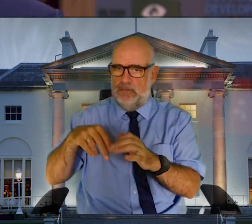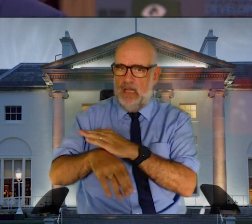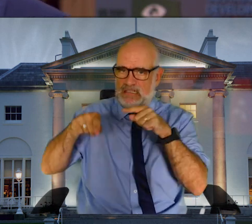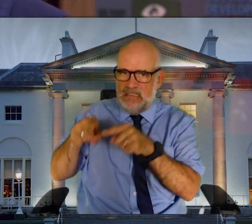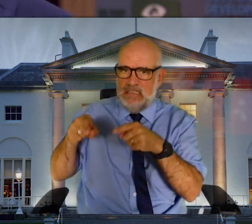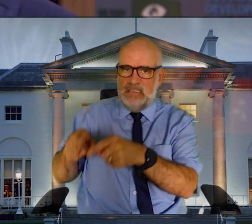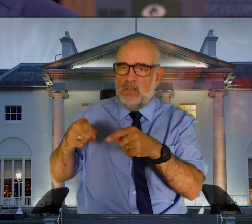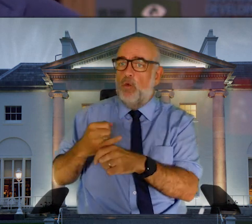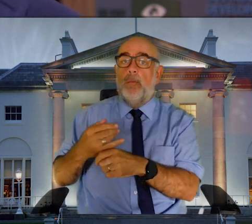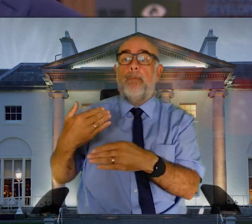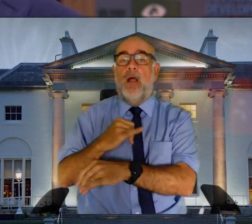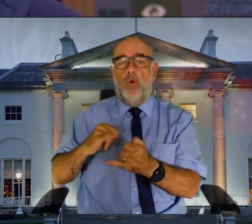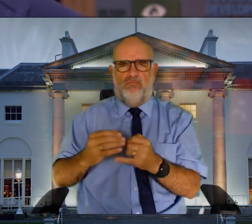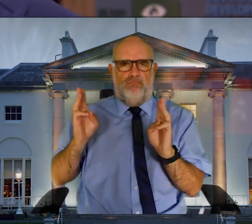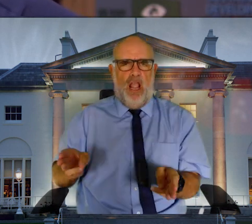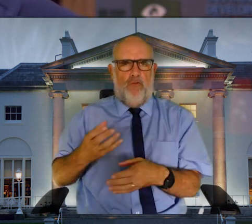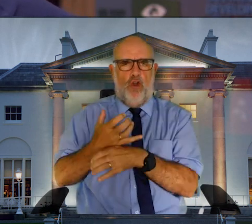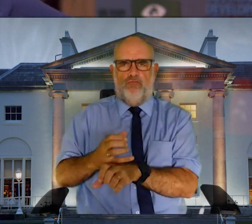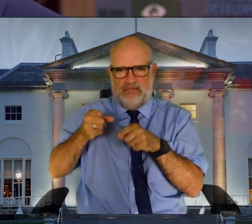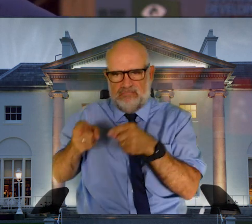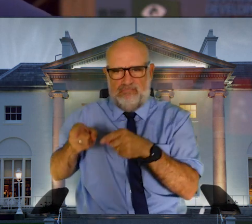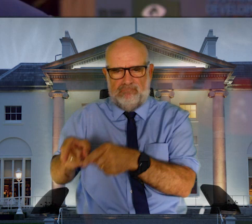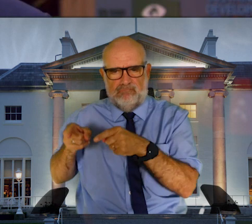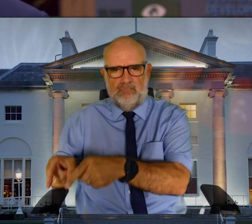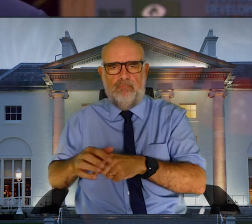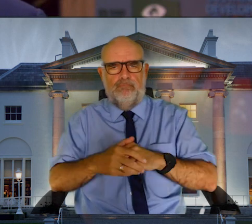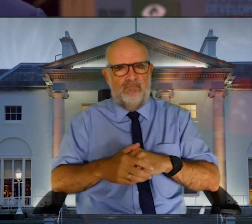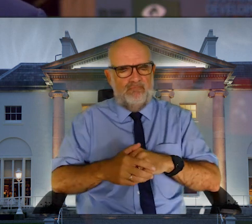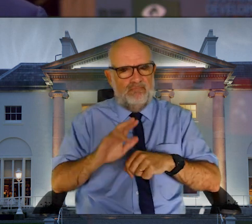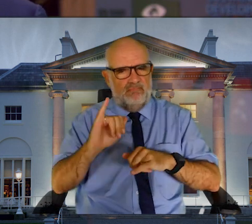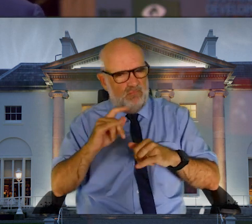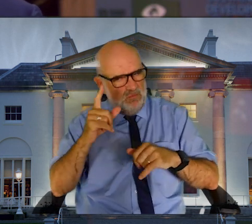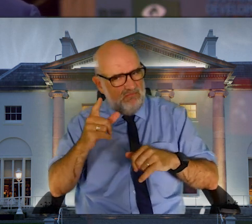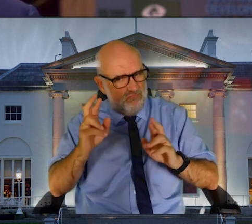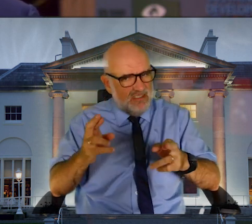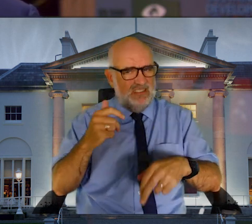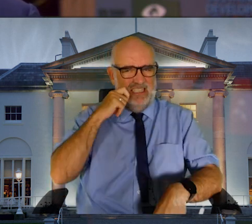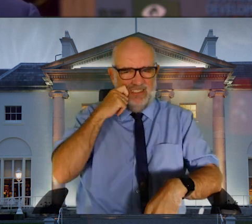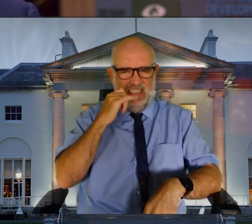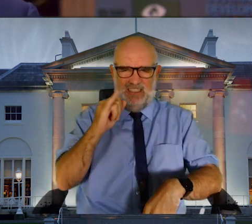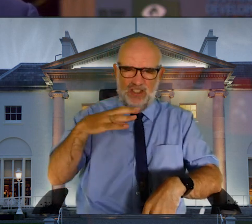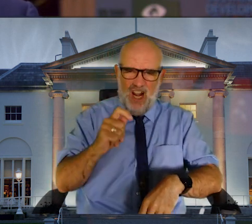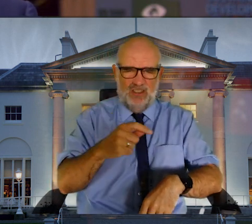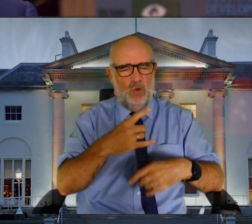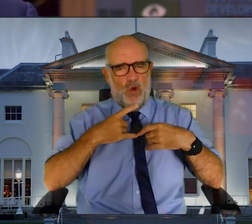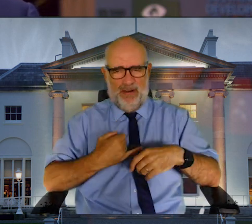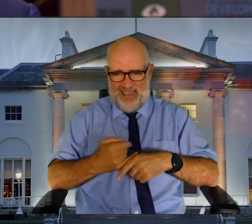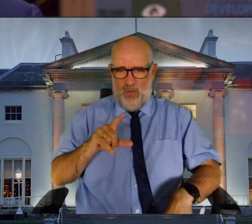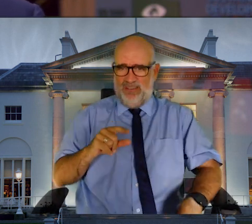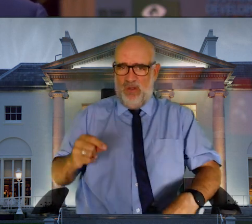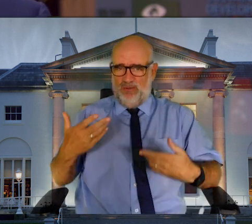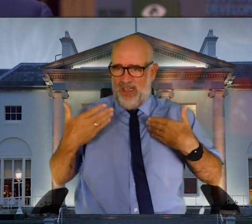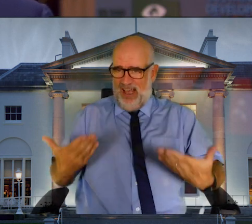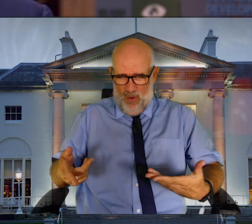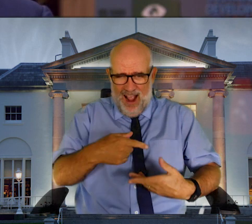planet with hundreds of millions of people who, even as we speak today, are locked in avoidable hunger and